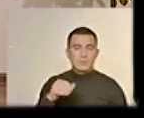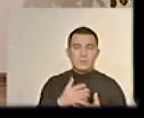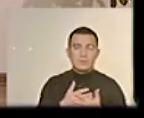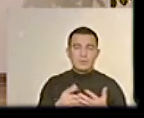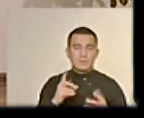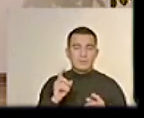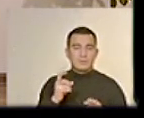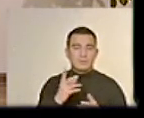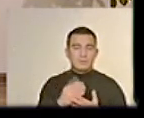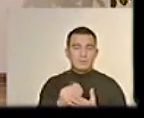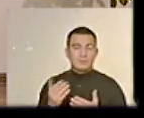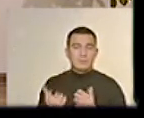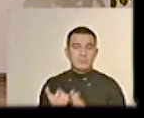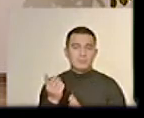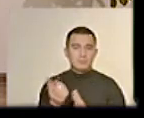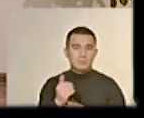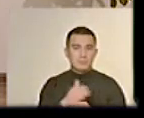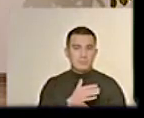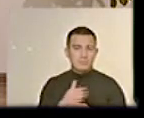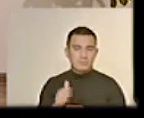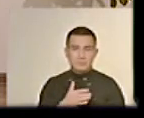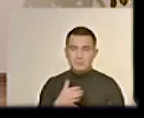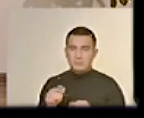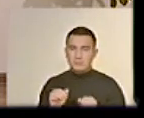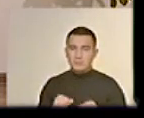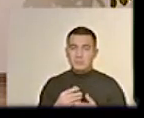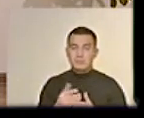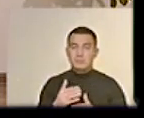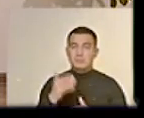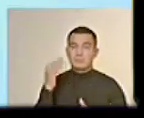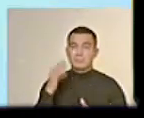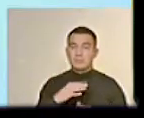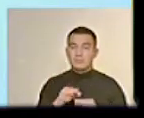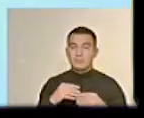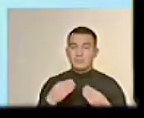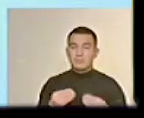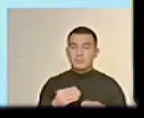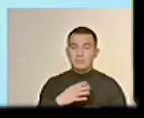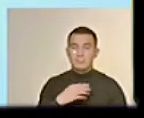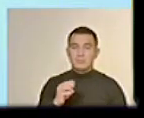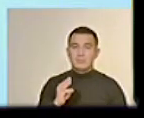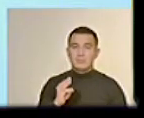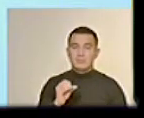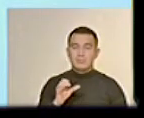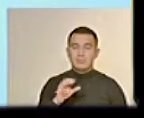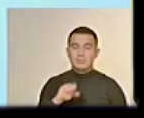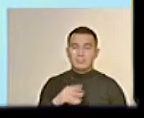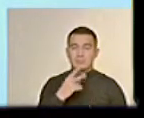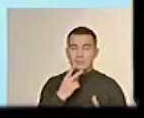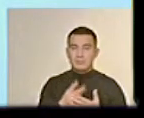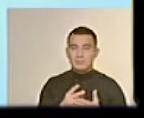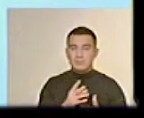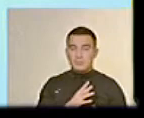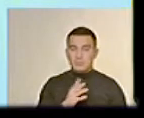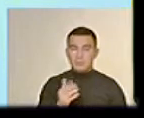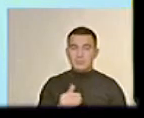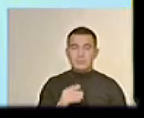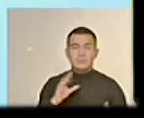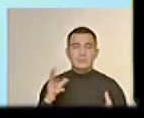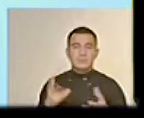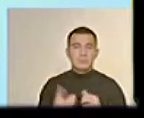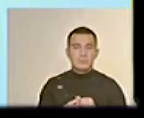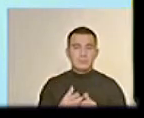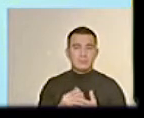olish mumkin bo'ladi. Shunday ekan, yuqorida berilgan test topshirig'ini inobatga olib, biz barcha,